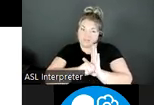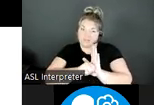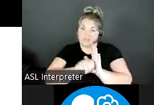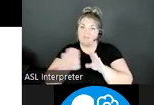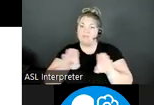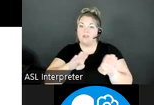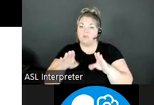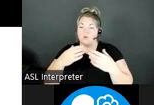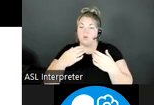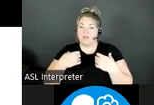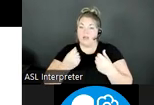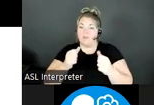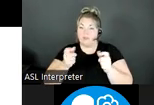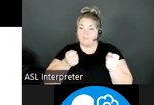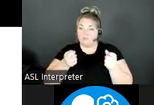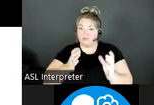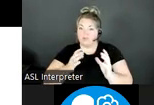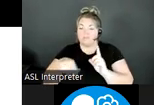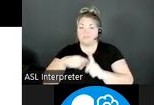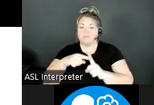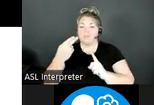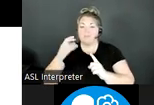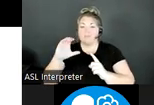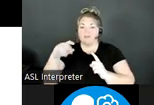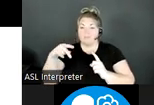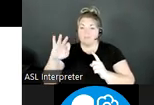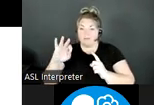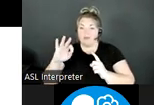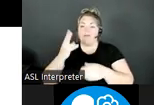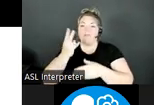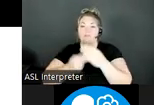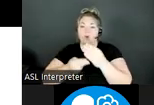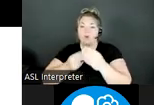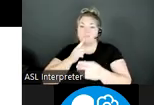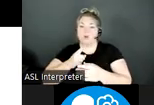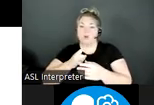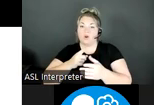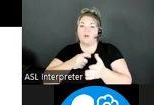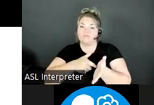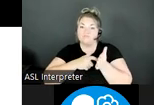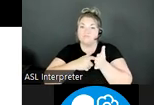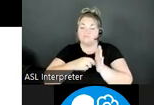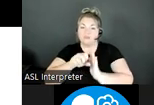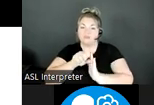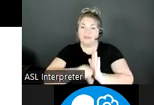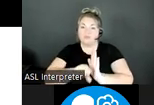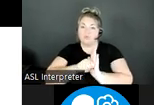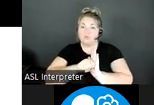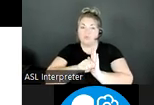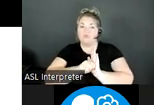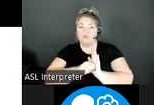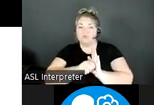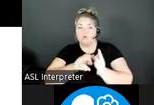Behavioral Health Administration, as well as HCPF, both of whom are charged by statute in helping to lead the universal contract